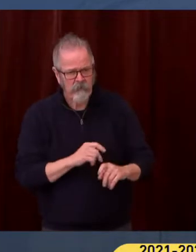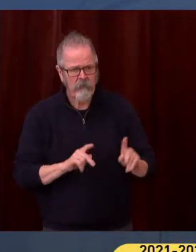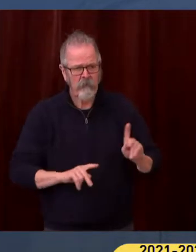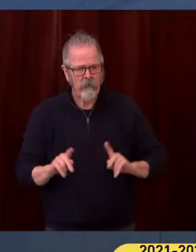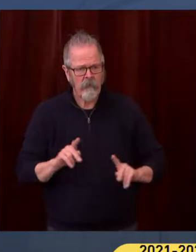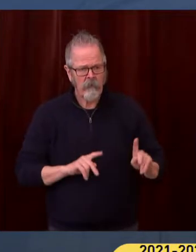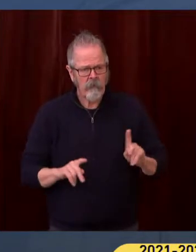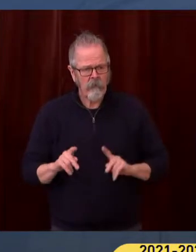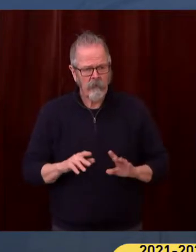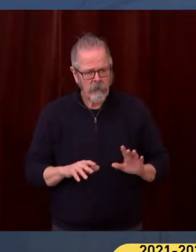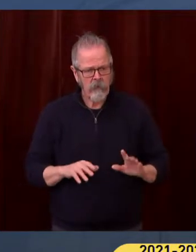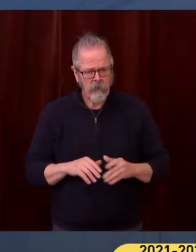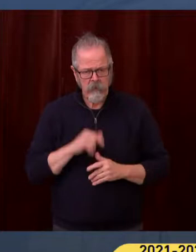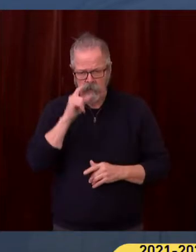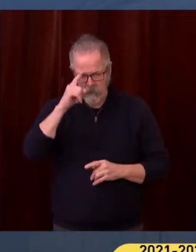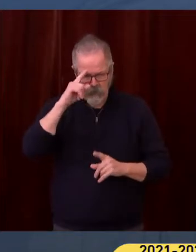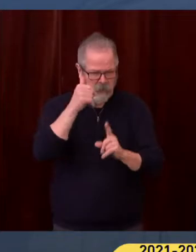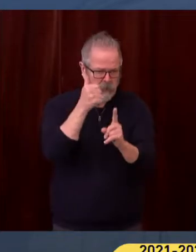process.